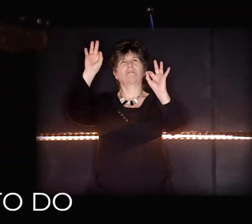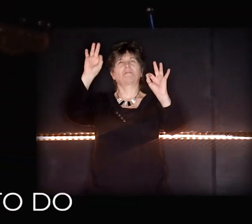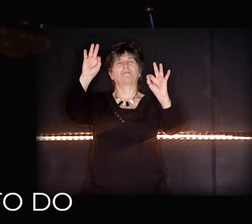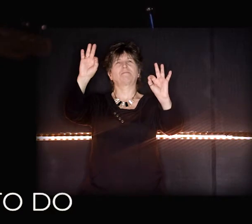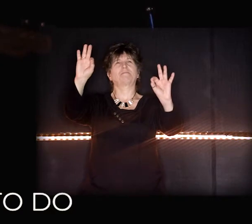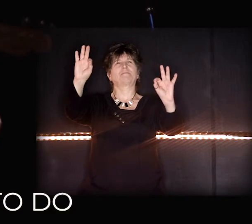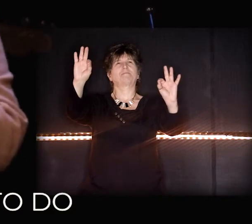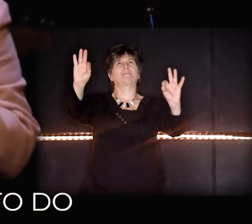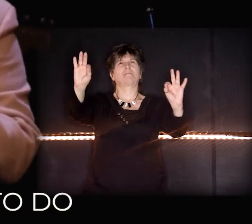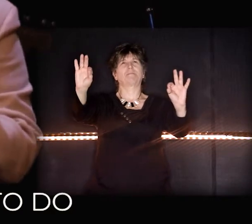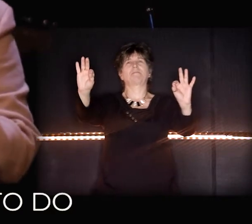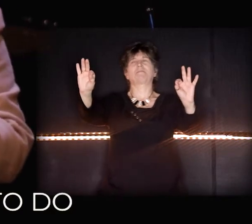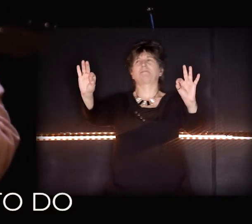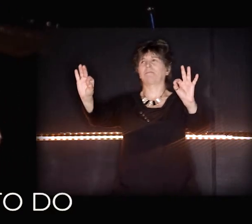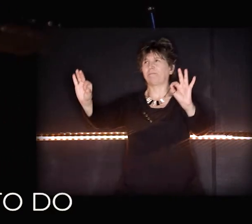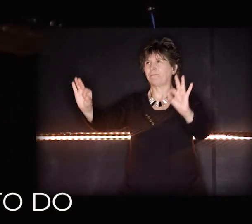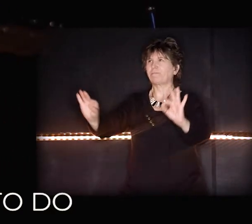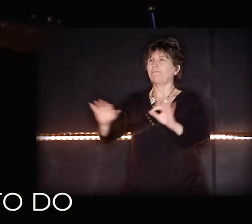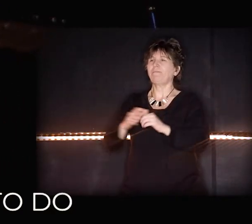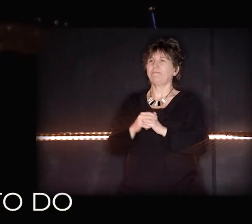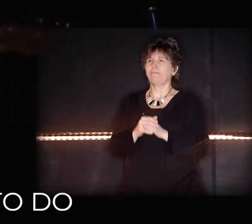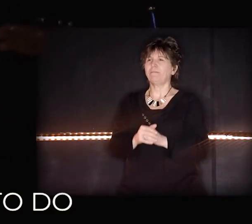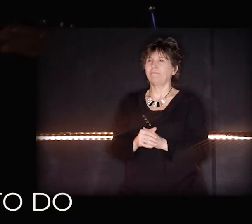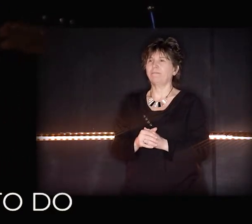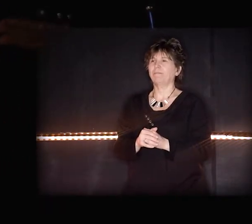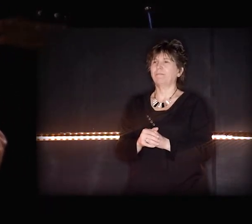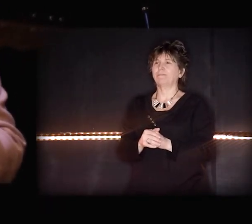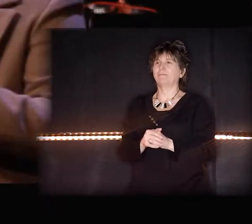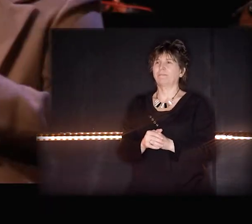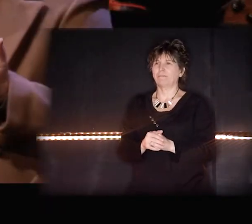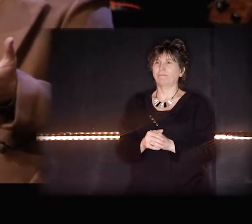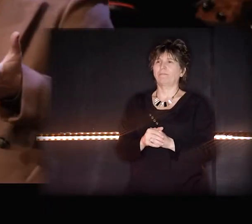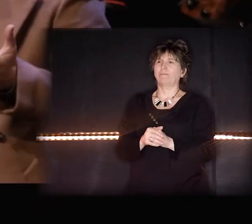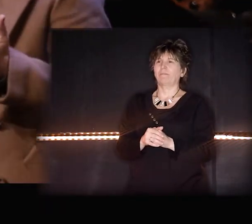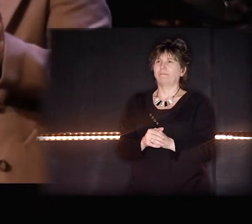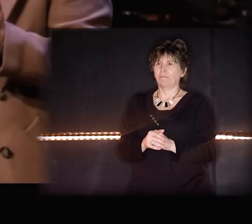you know just what to do.